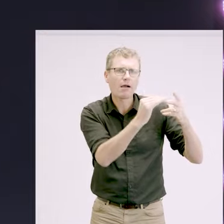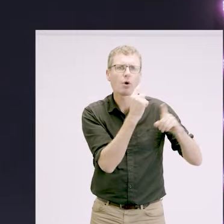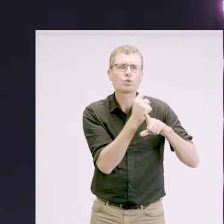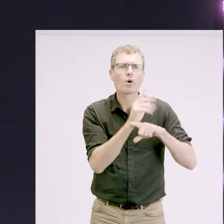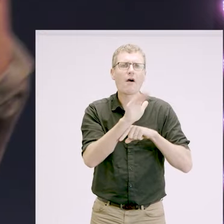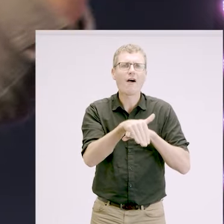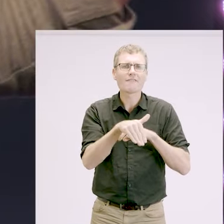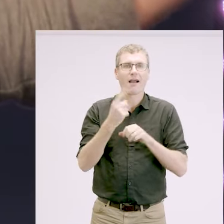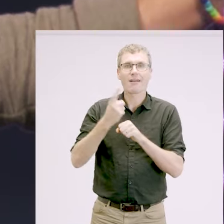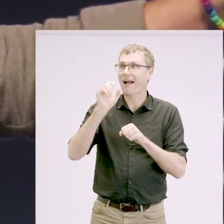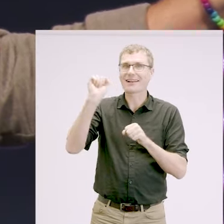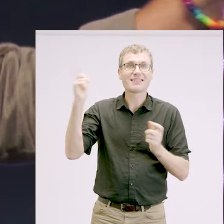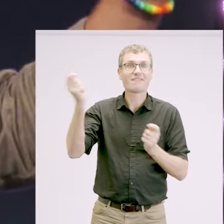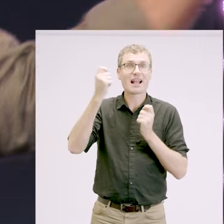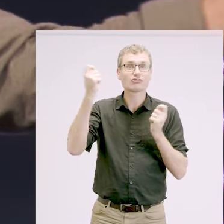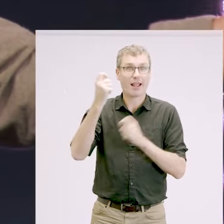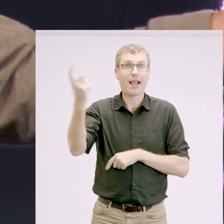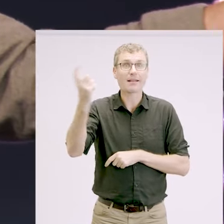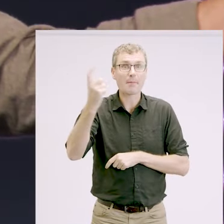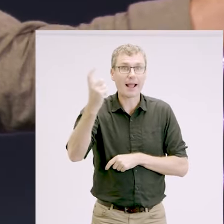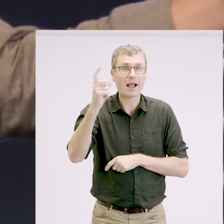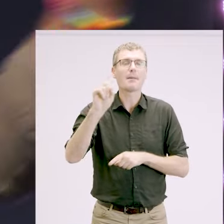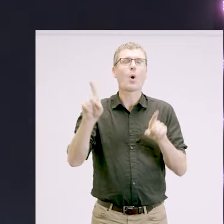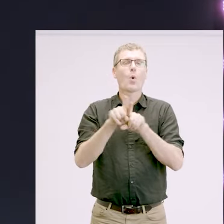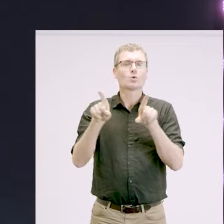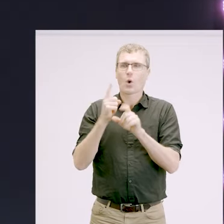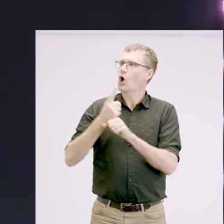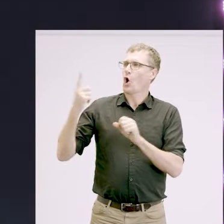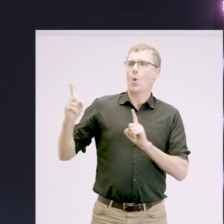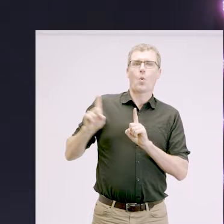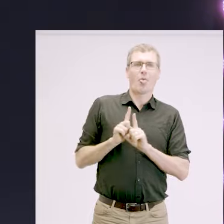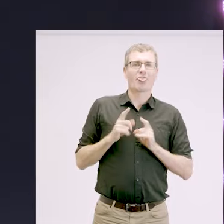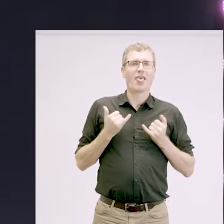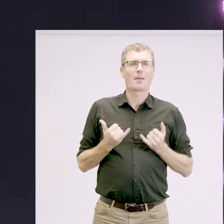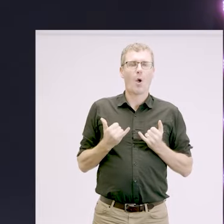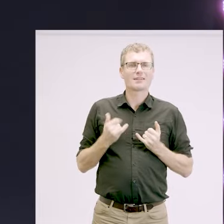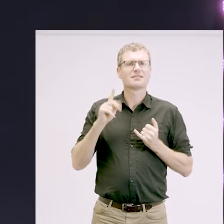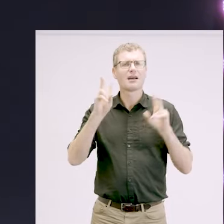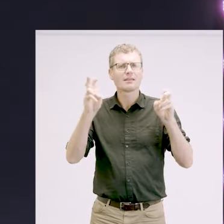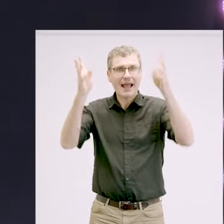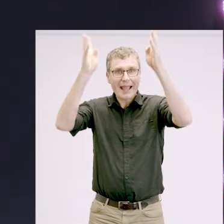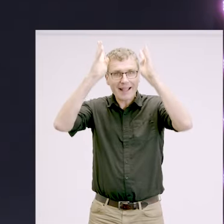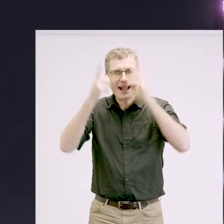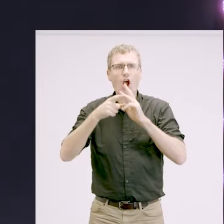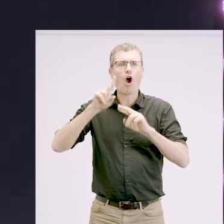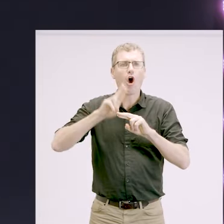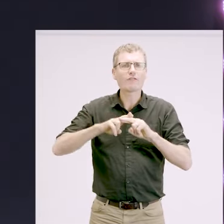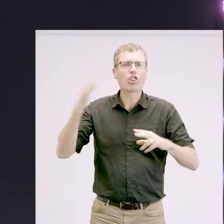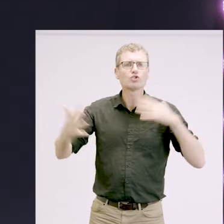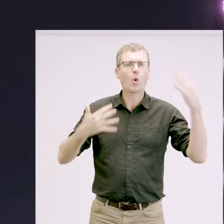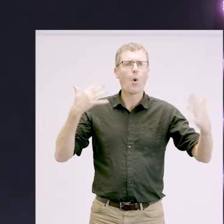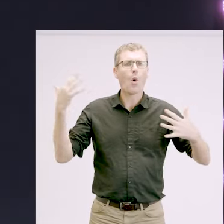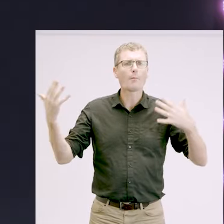talking about the victory of God that's coming and the ways that God's with us. Was it King of the Storm? Is that the line?